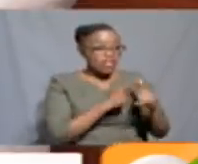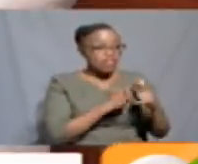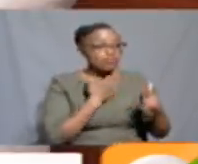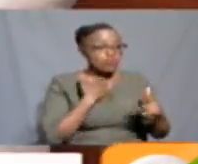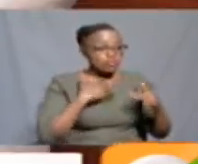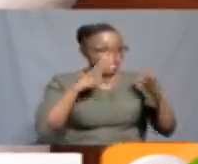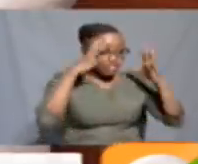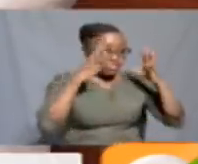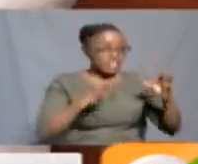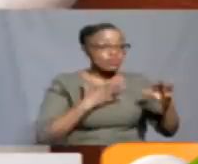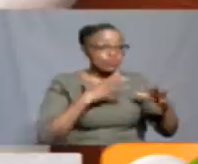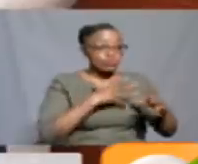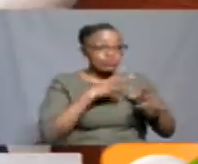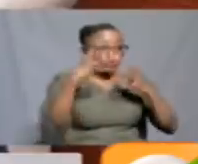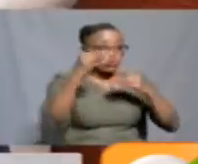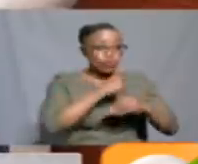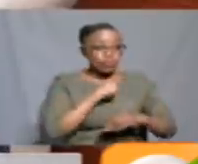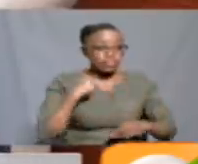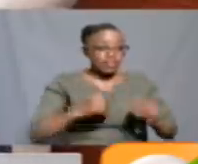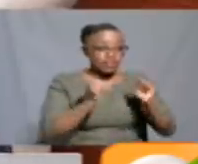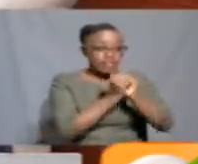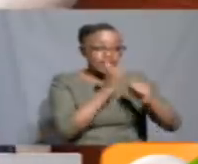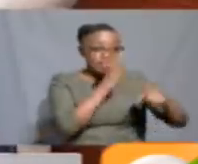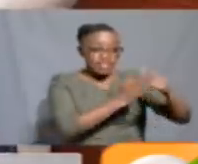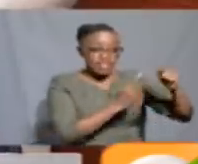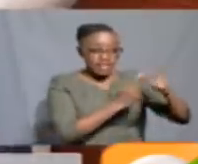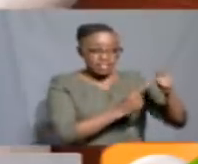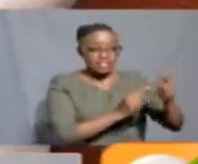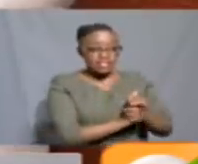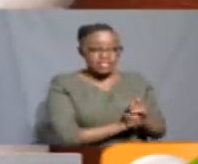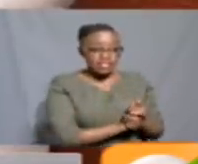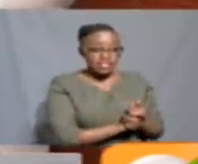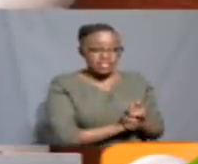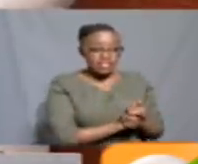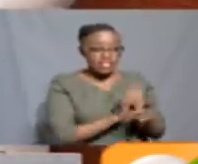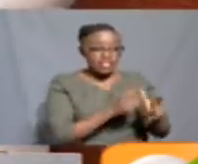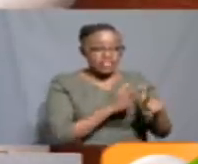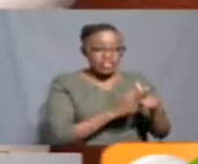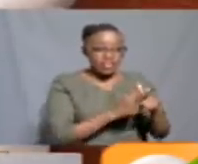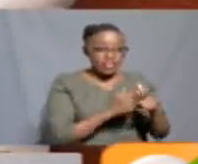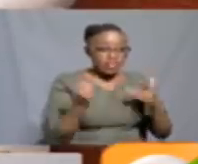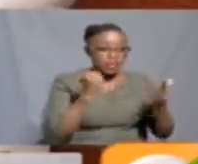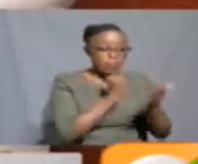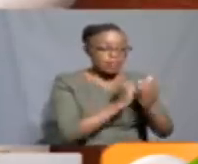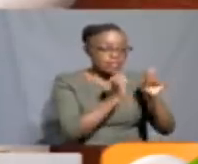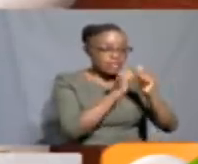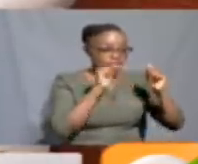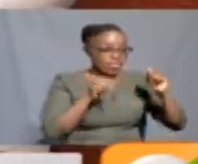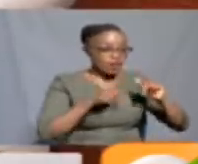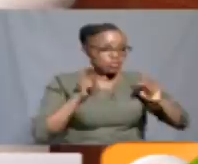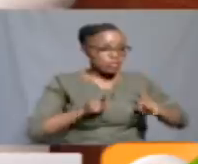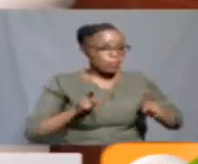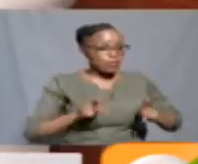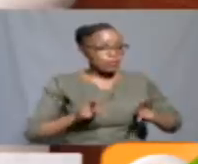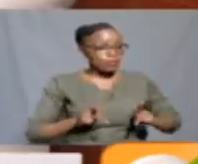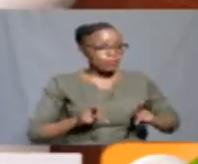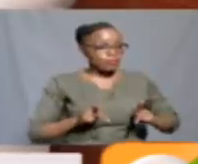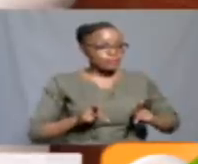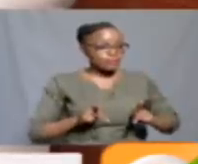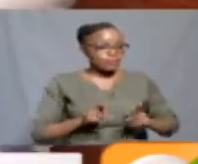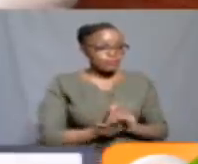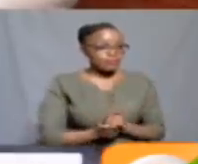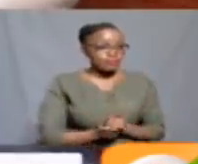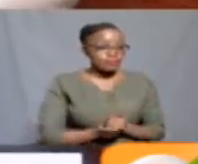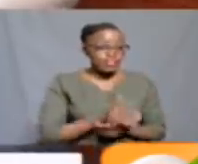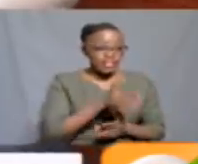China. In 10 years, they employed 10,000 people. Good Lord.